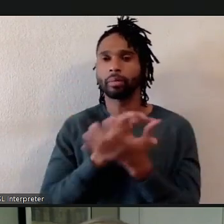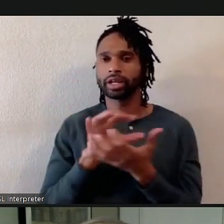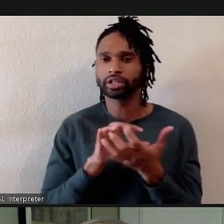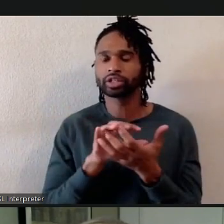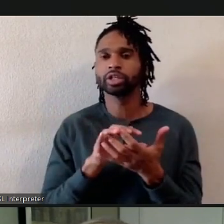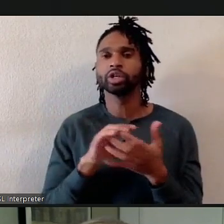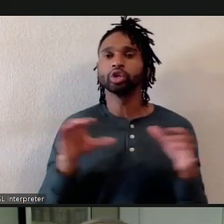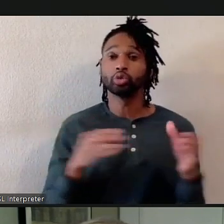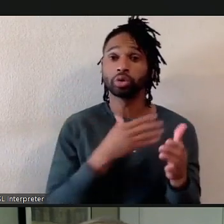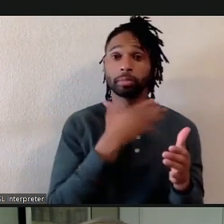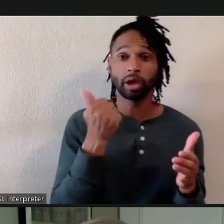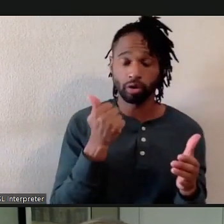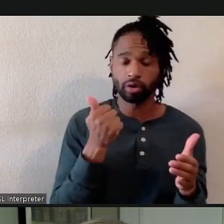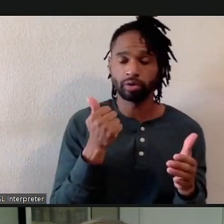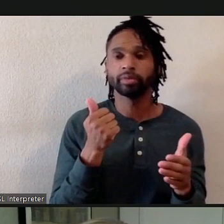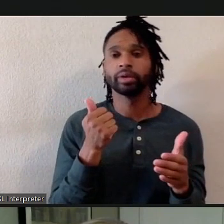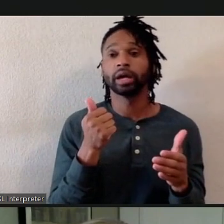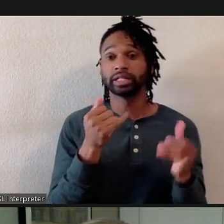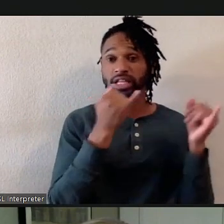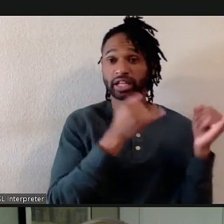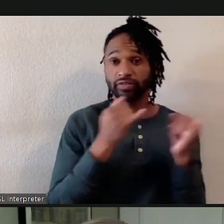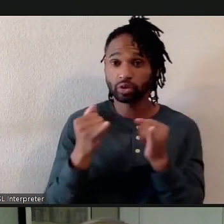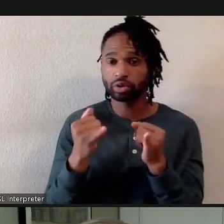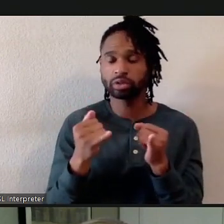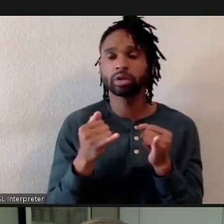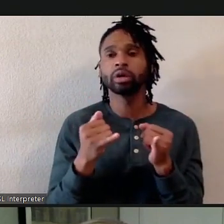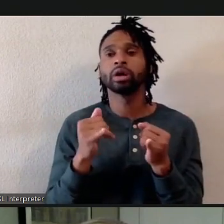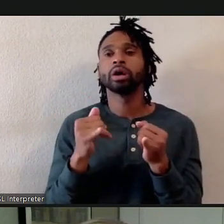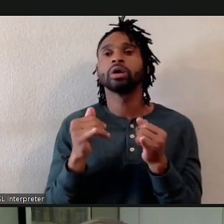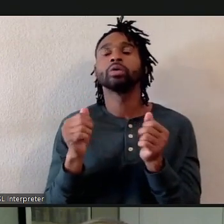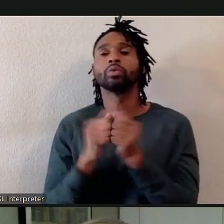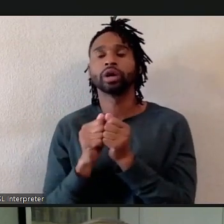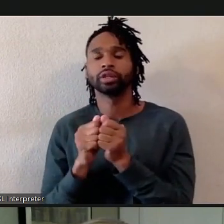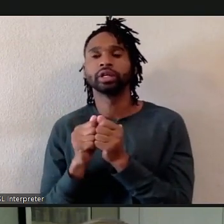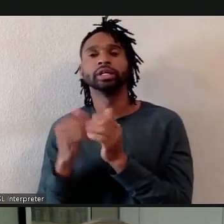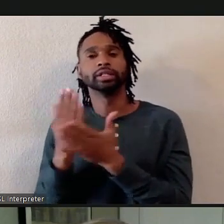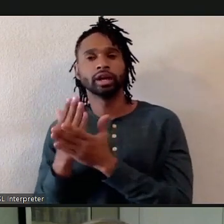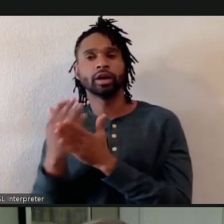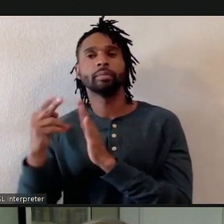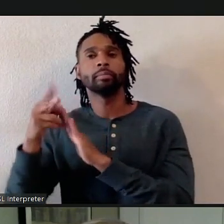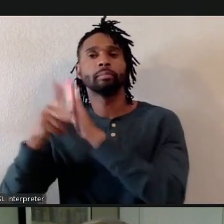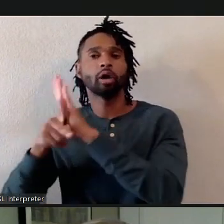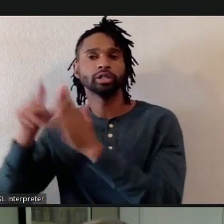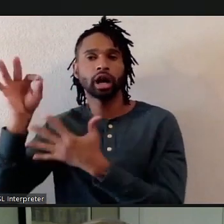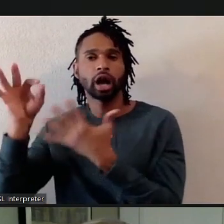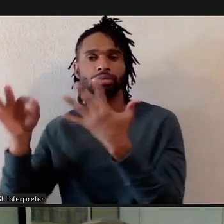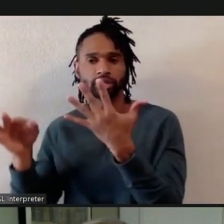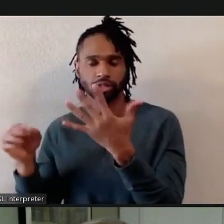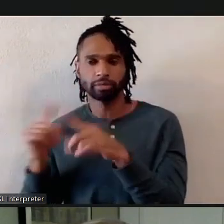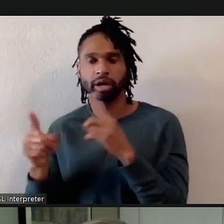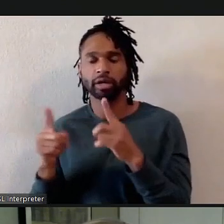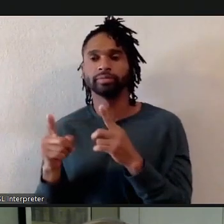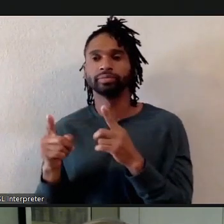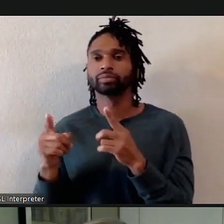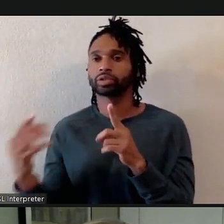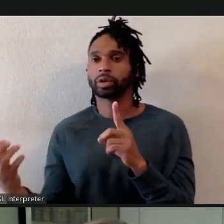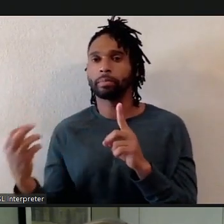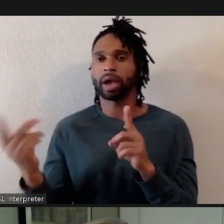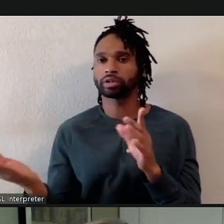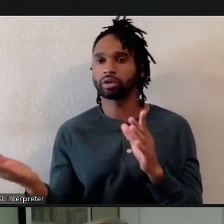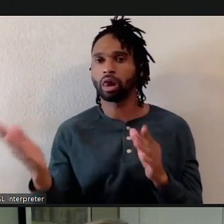doing better as individuals, coupled with some of the policy options we've talked. But to get R back to where it needs